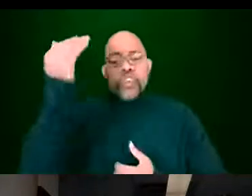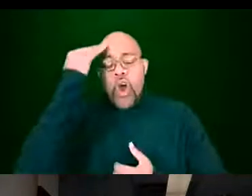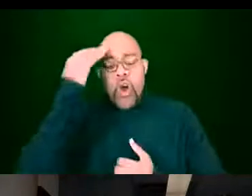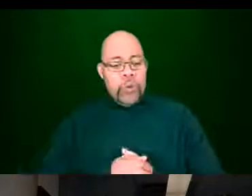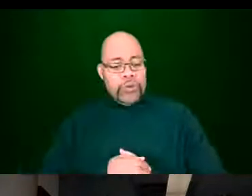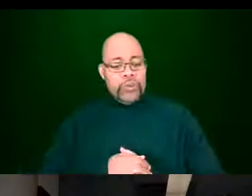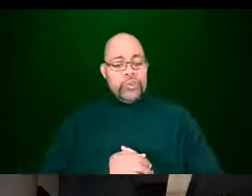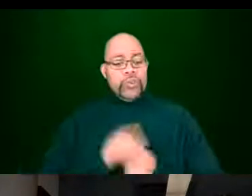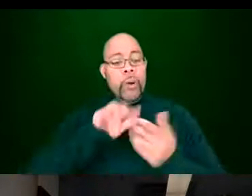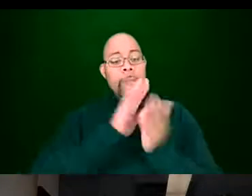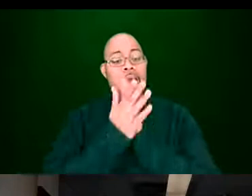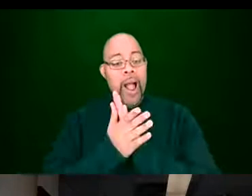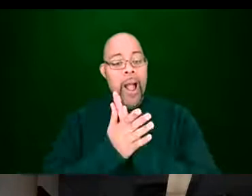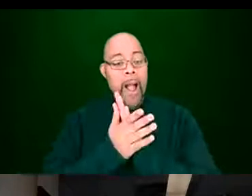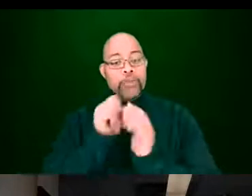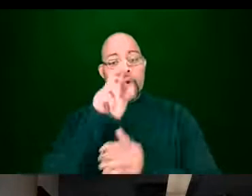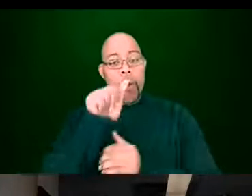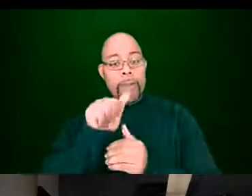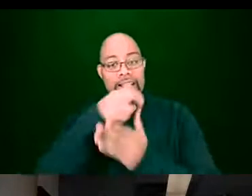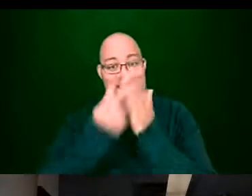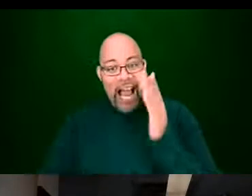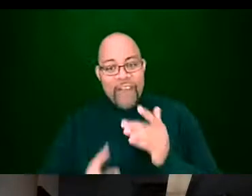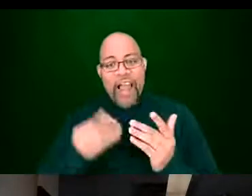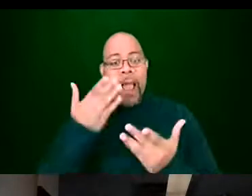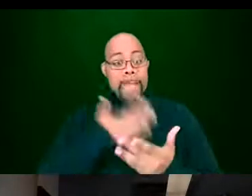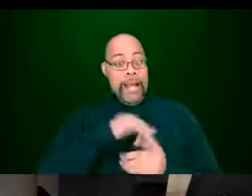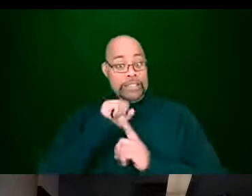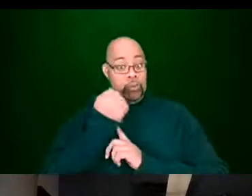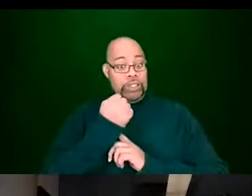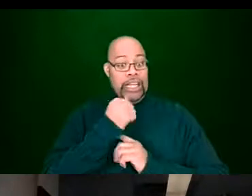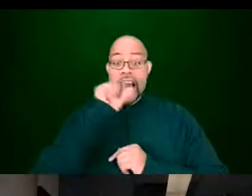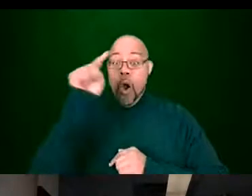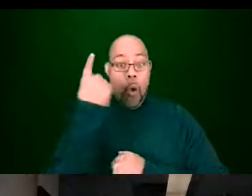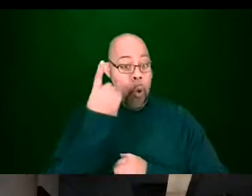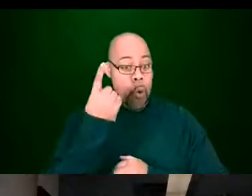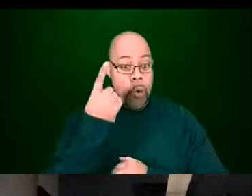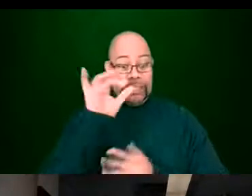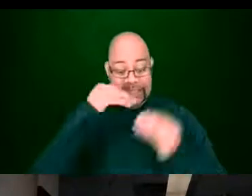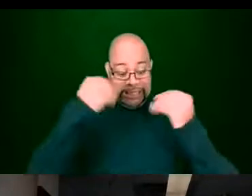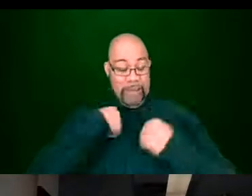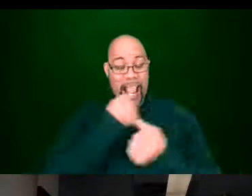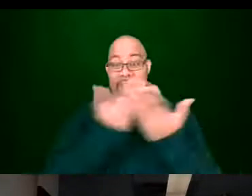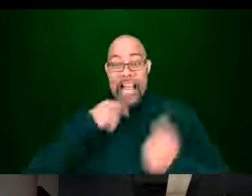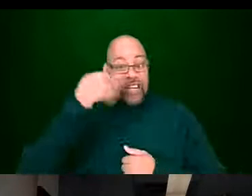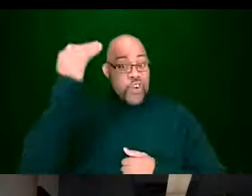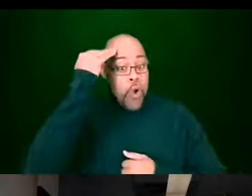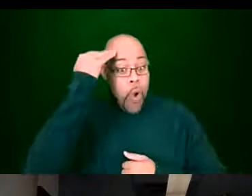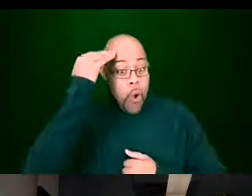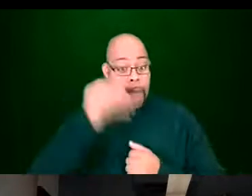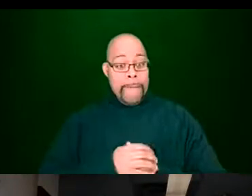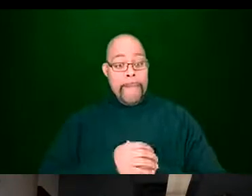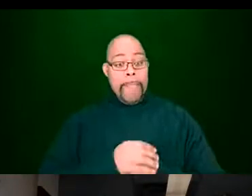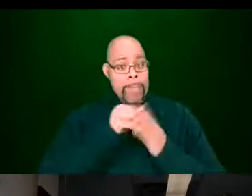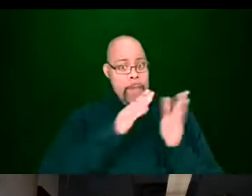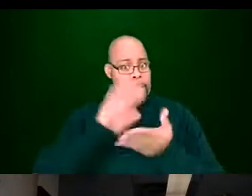know to become a scuba diver. And in my case, not only did they teach me everything I needed to know in order